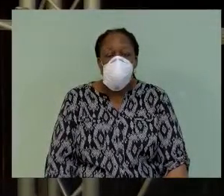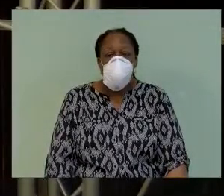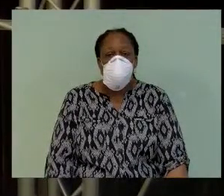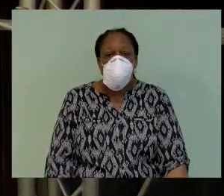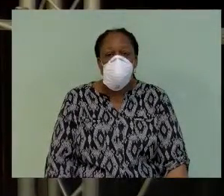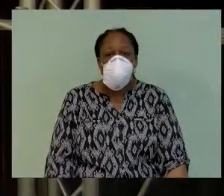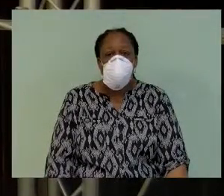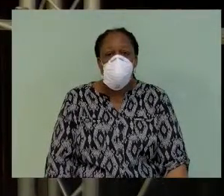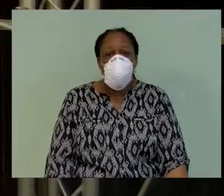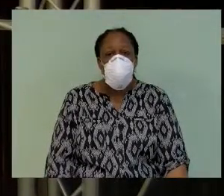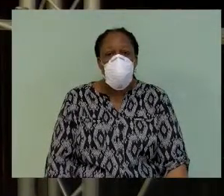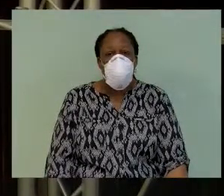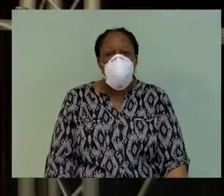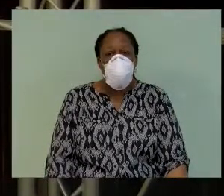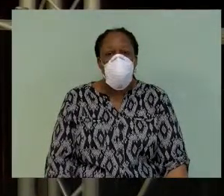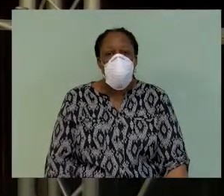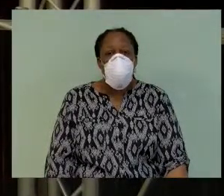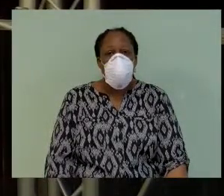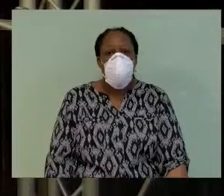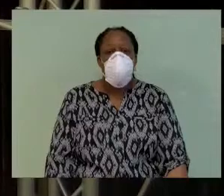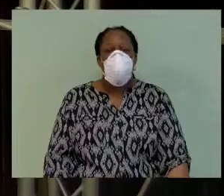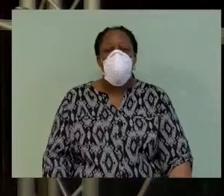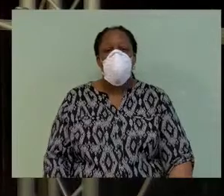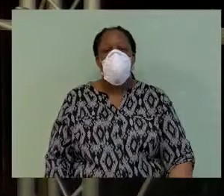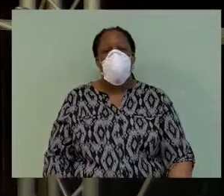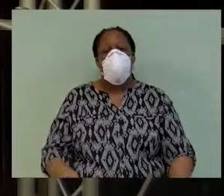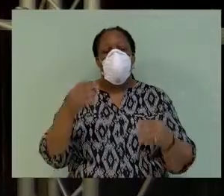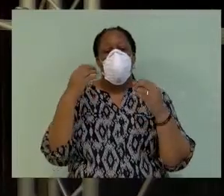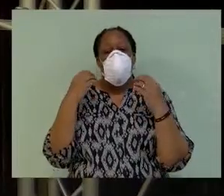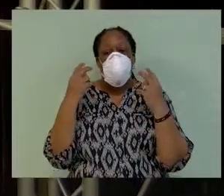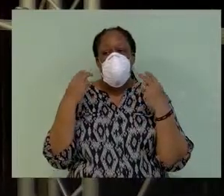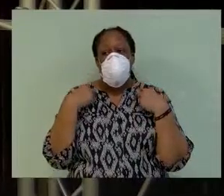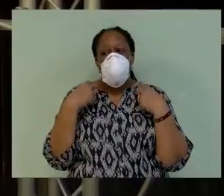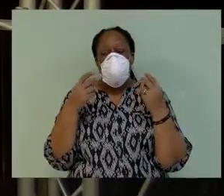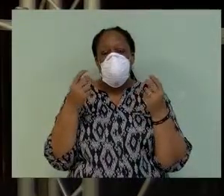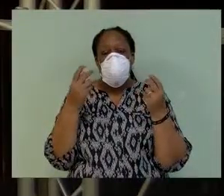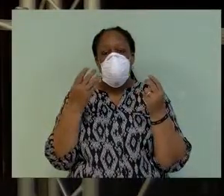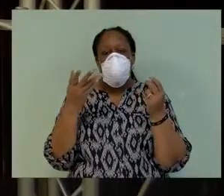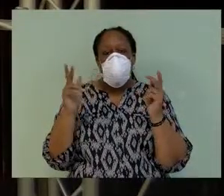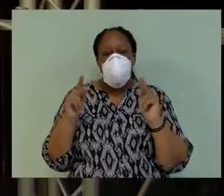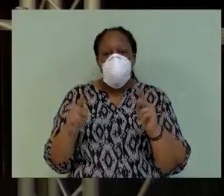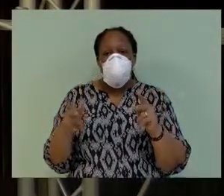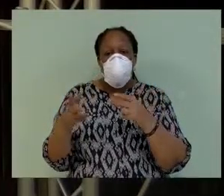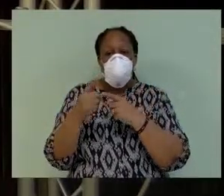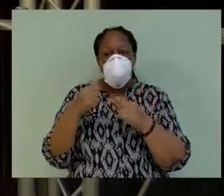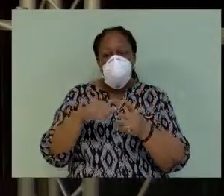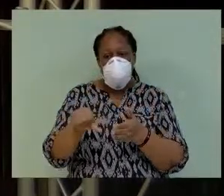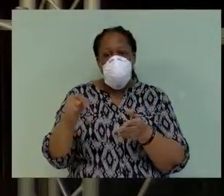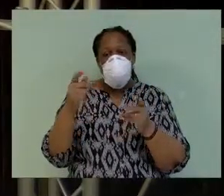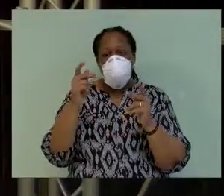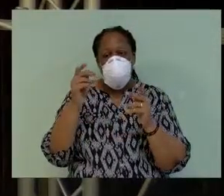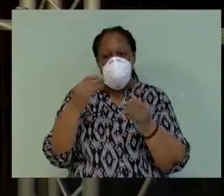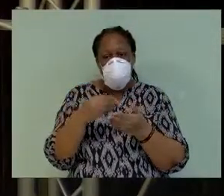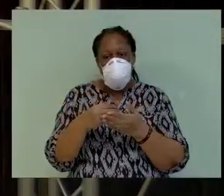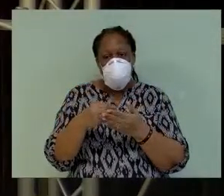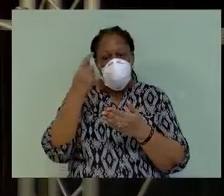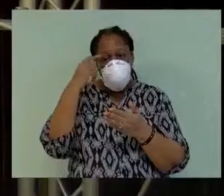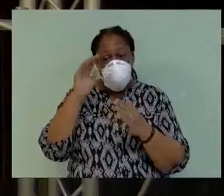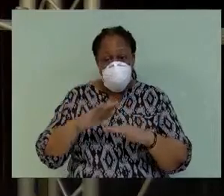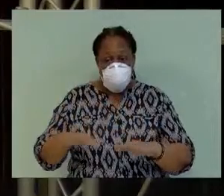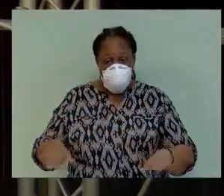matters, particularly maintenance, police and criminal, traffic prosecutions, and civil